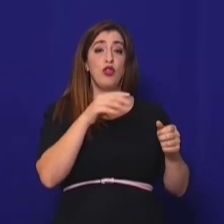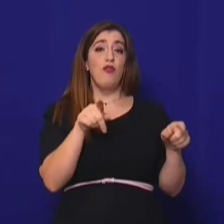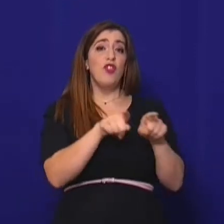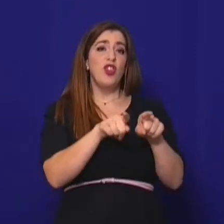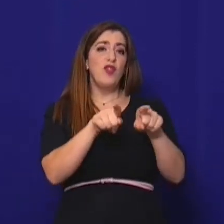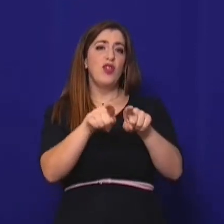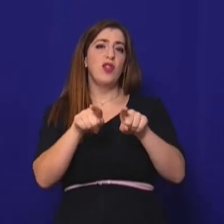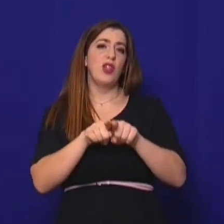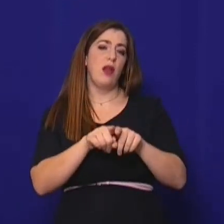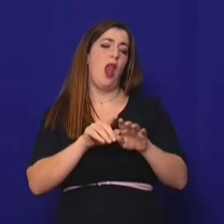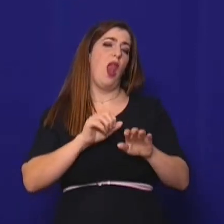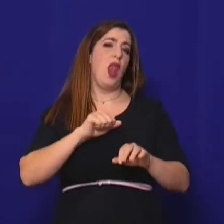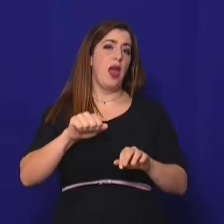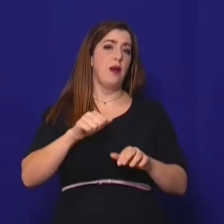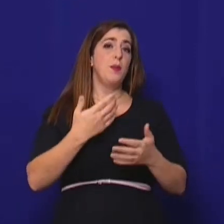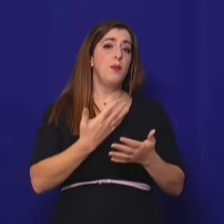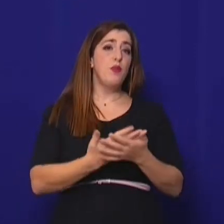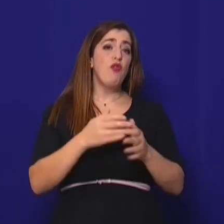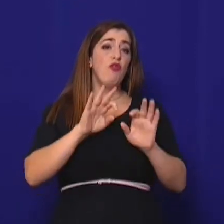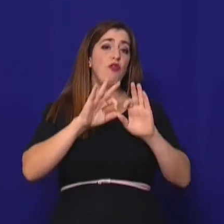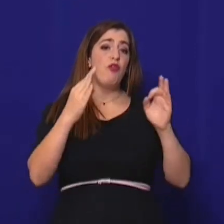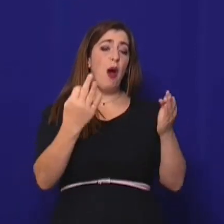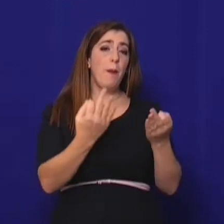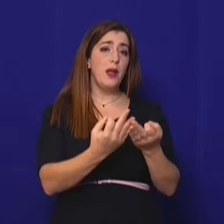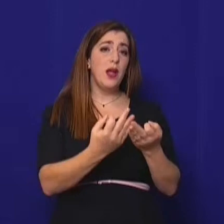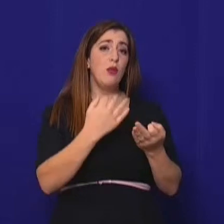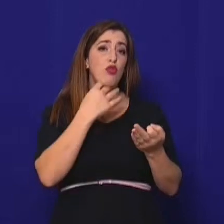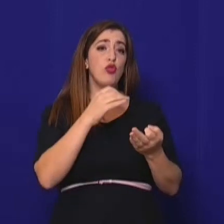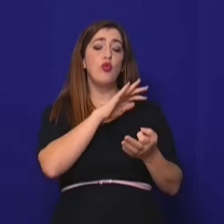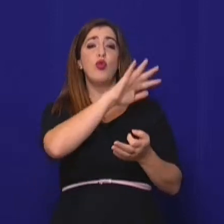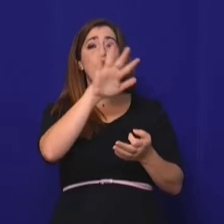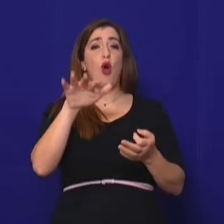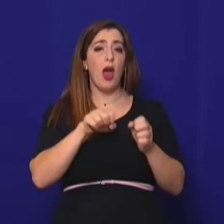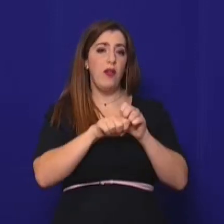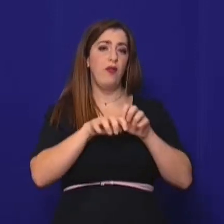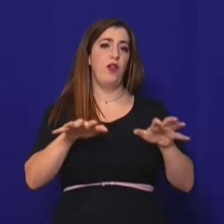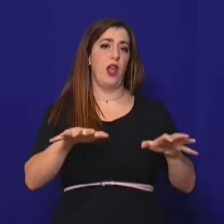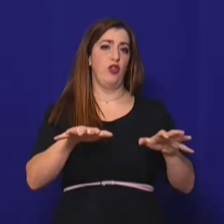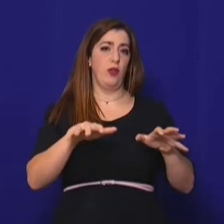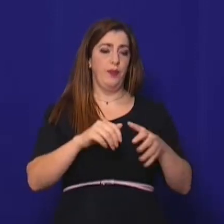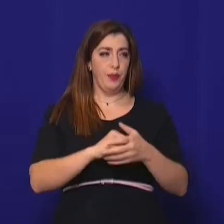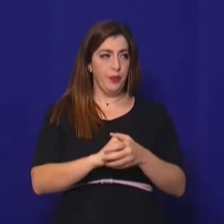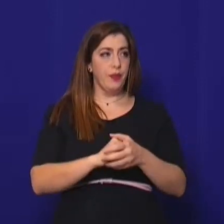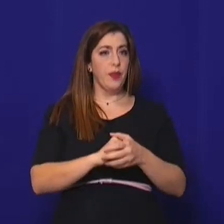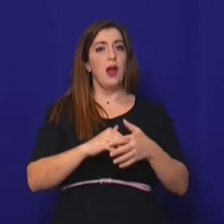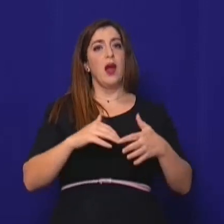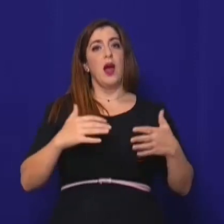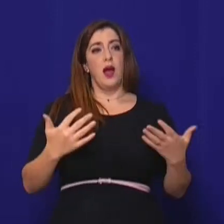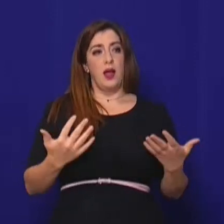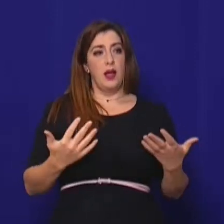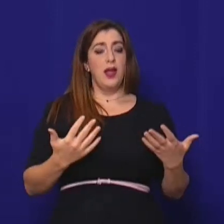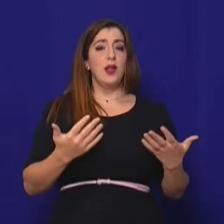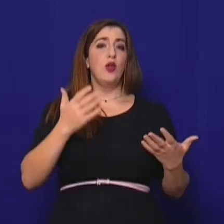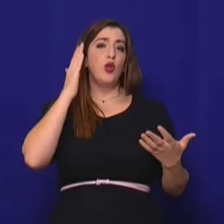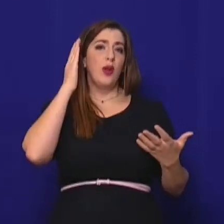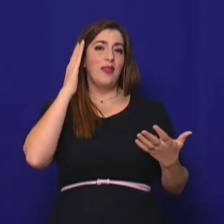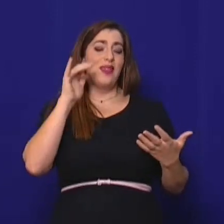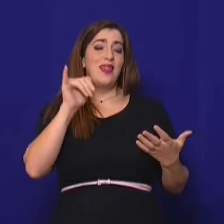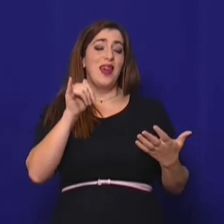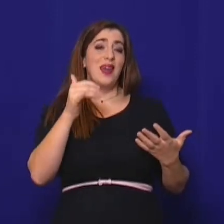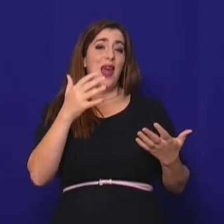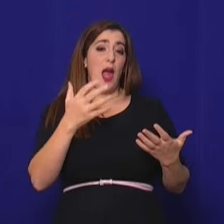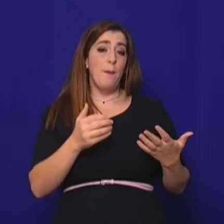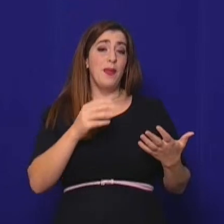hemm il-komplament tal-familja li tiġi affettwata, speċjalment jekk fl-istess dar ikunu qegħdin jgħixu nies oħrajn li huma anzjani jew